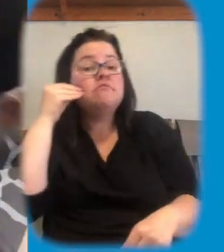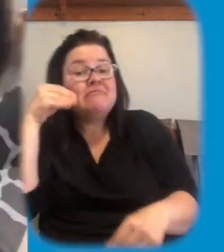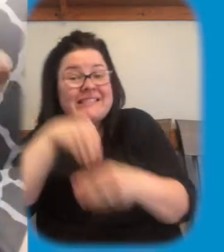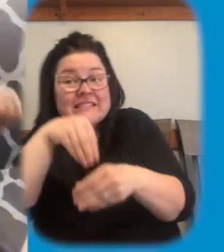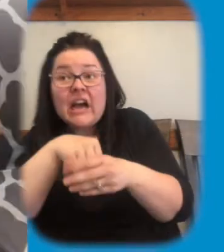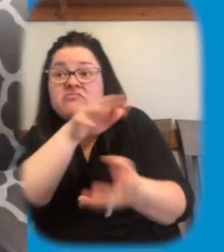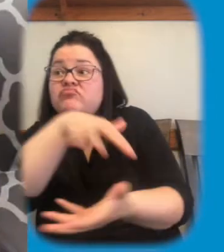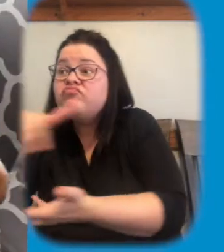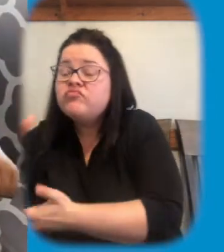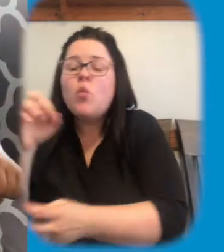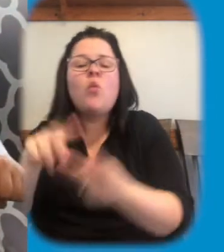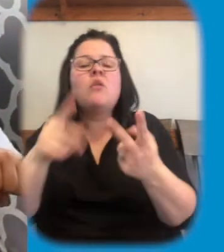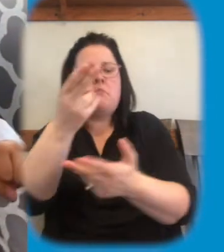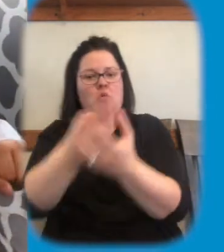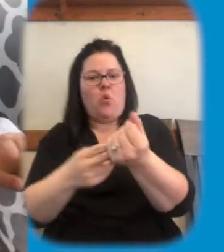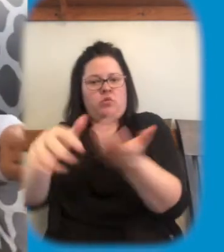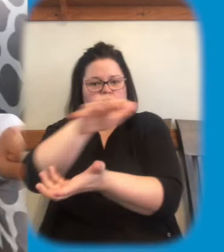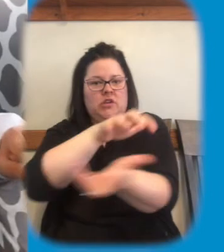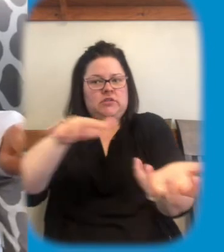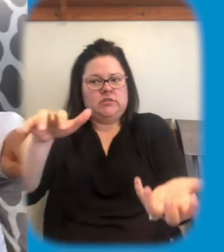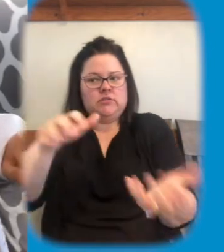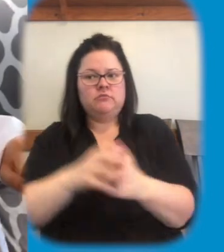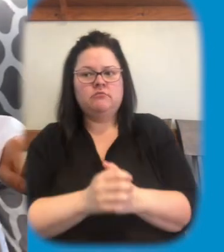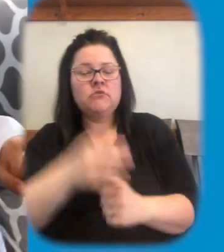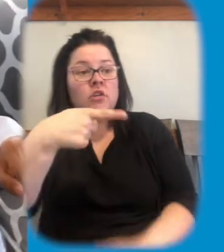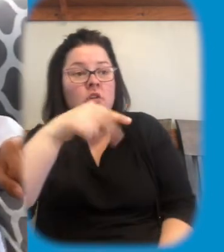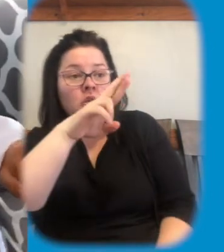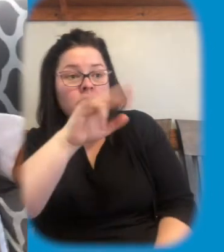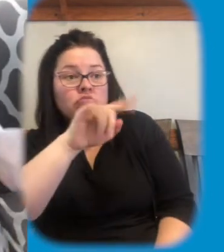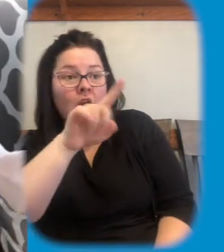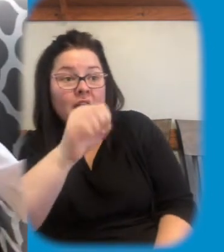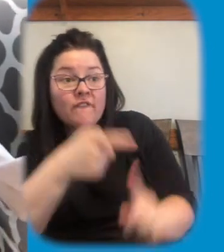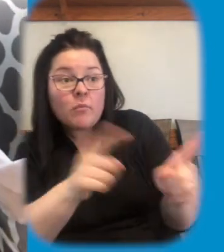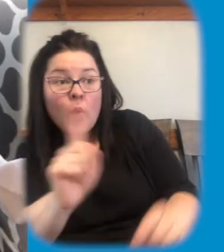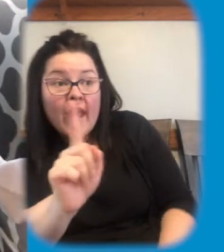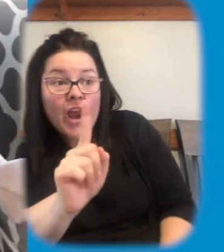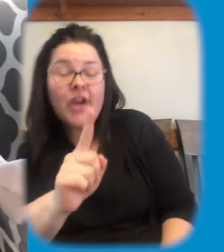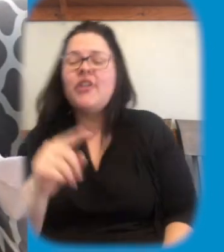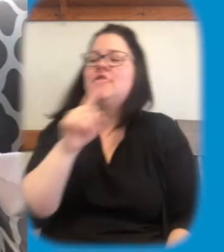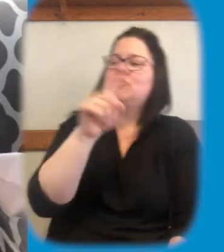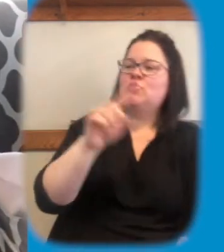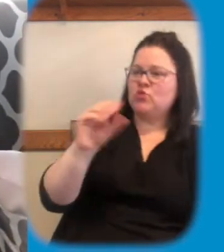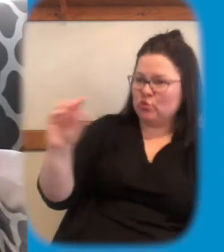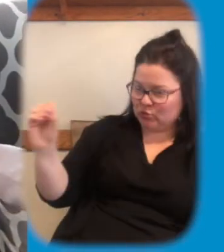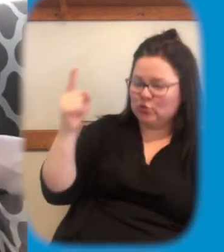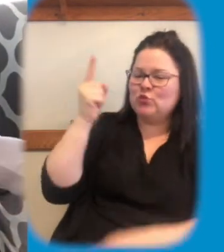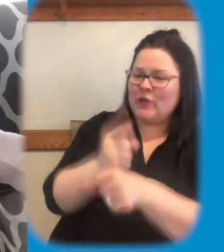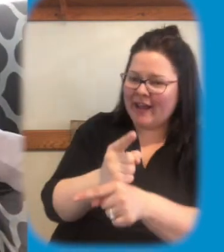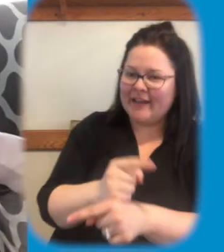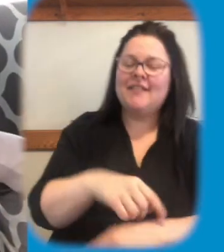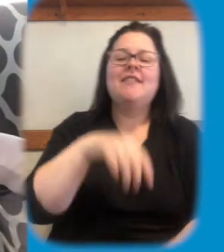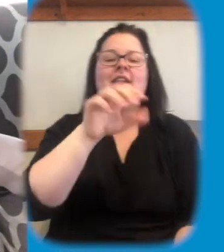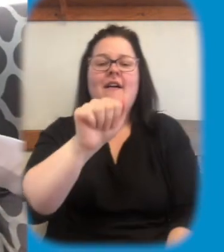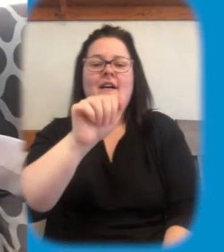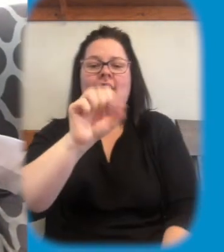Simon, where are the prizes coming from this week? The zoo. Yes, Assiniboine Park